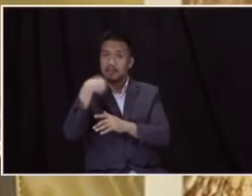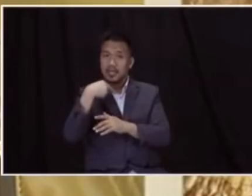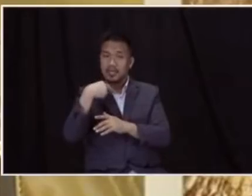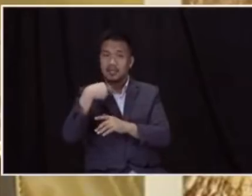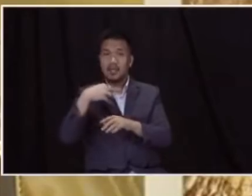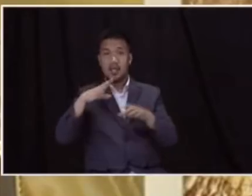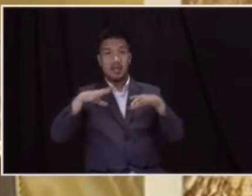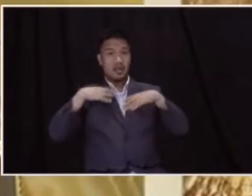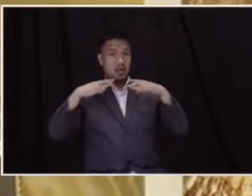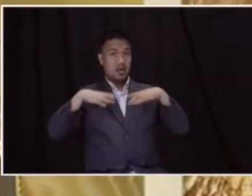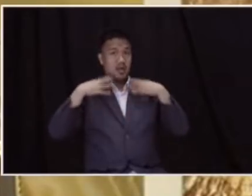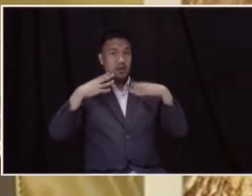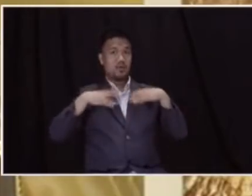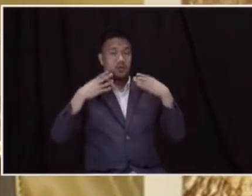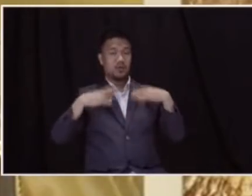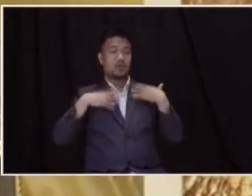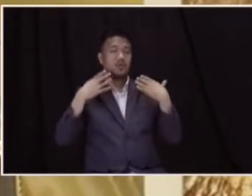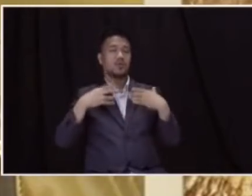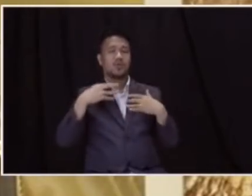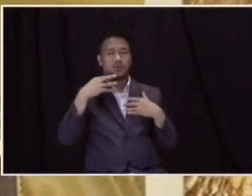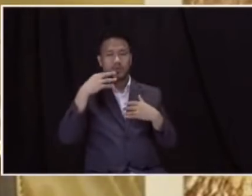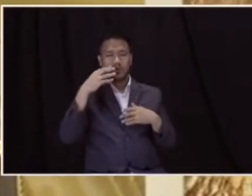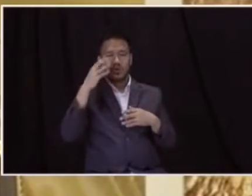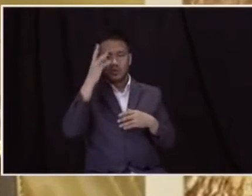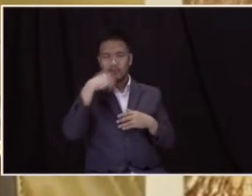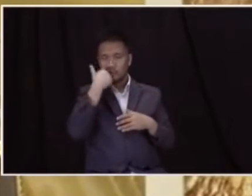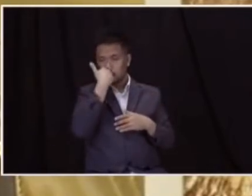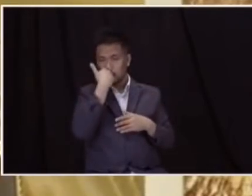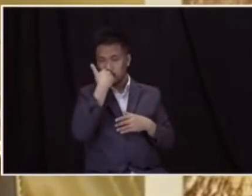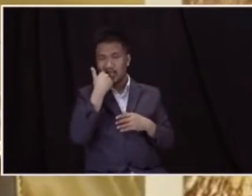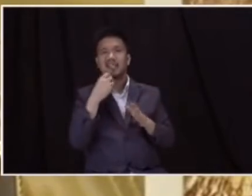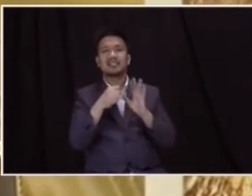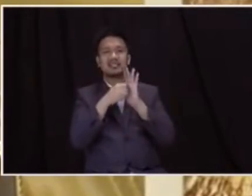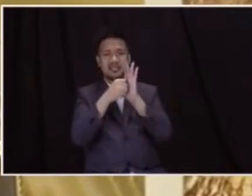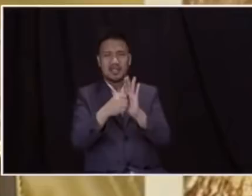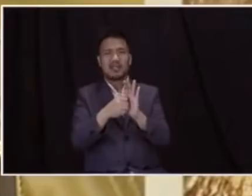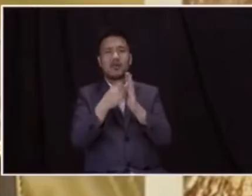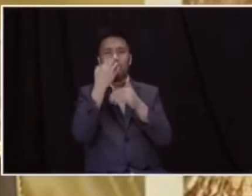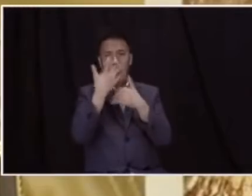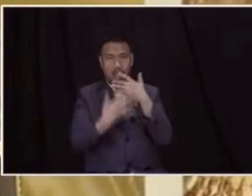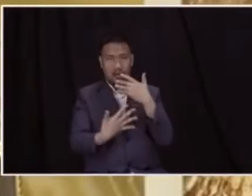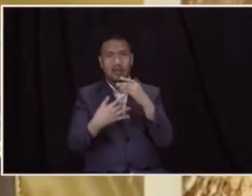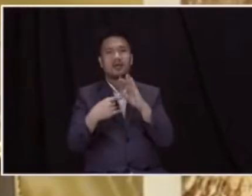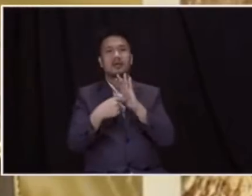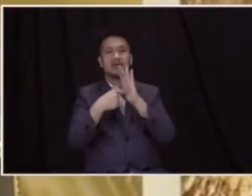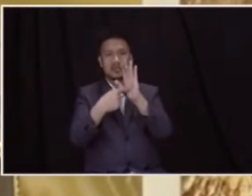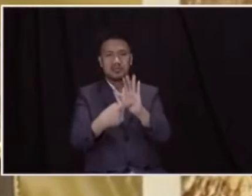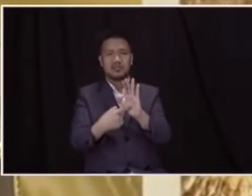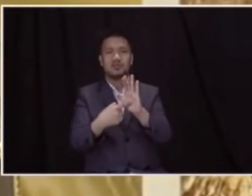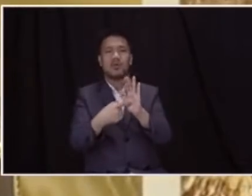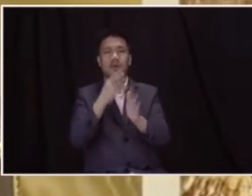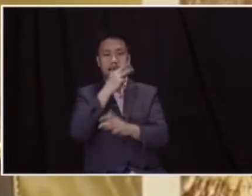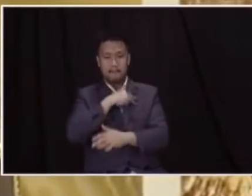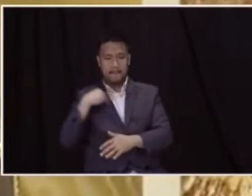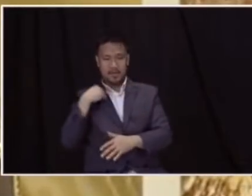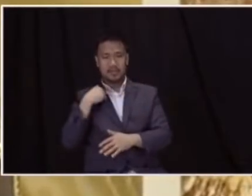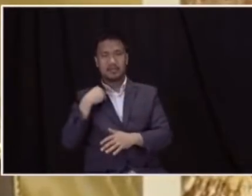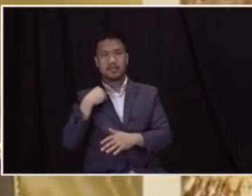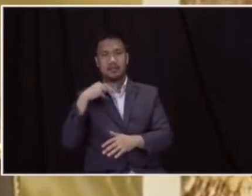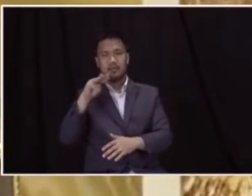wear is the symbol of blood, a sign of martyrdom, a sign of